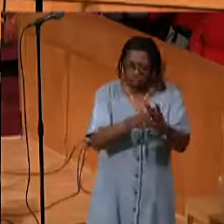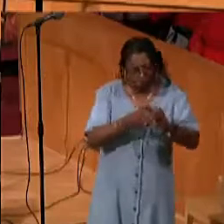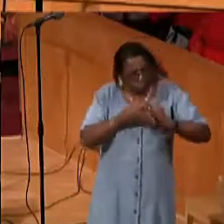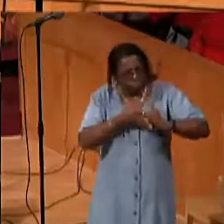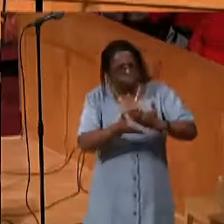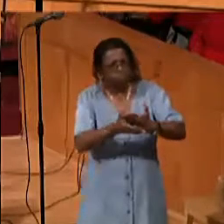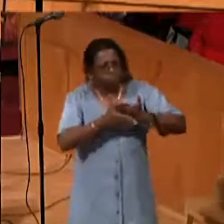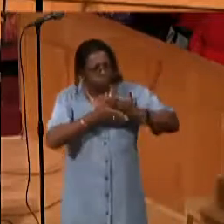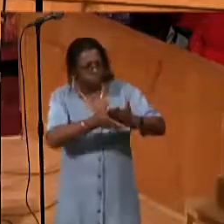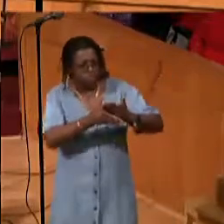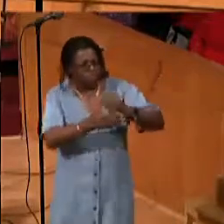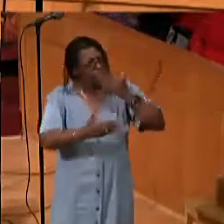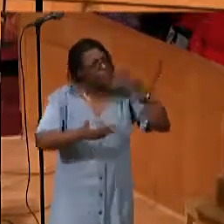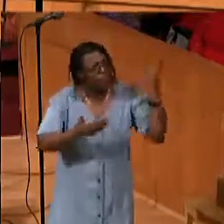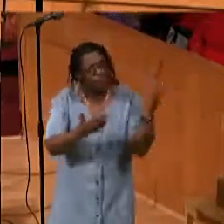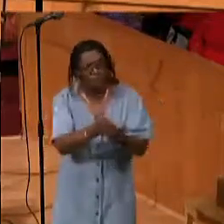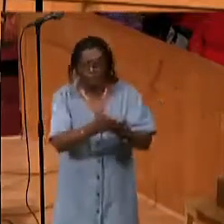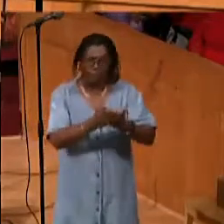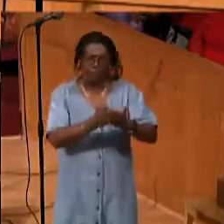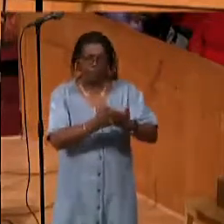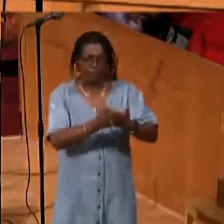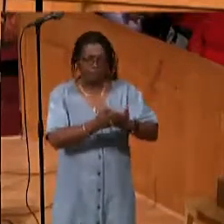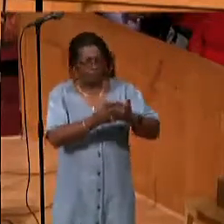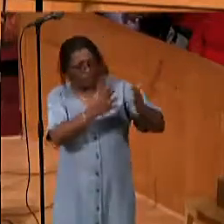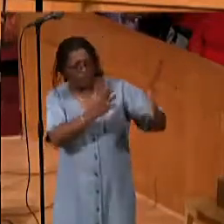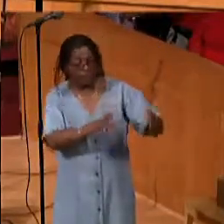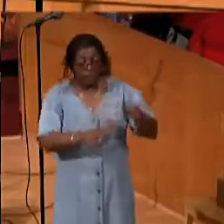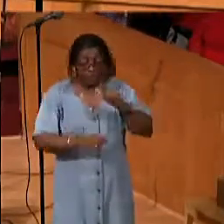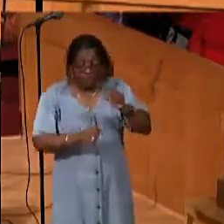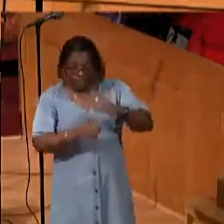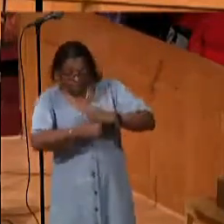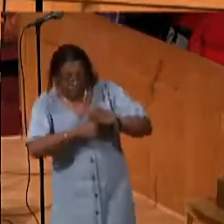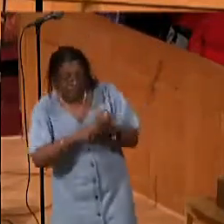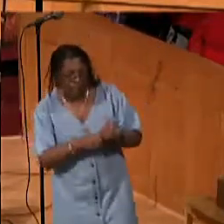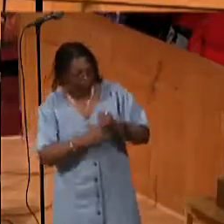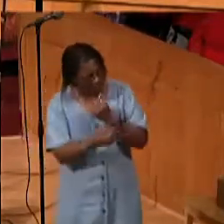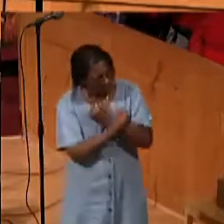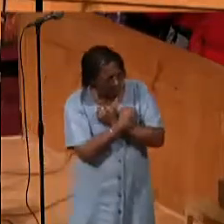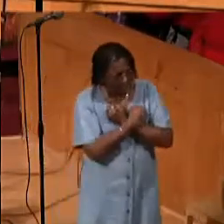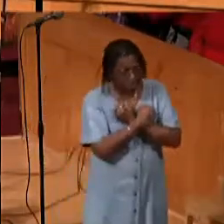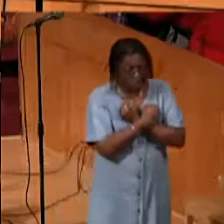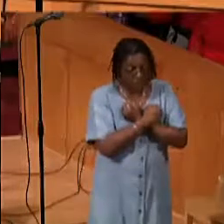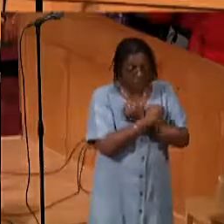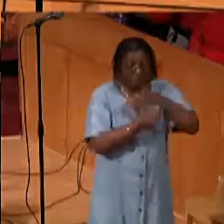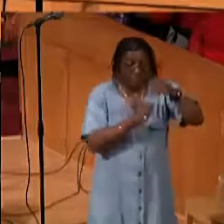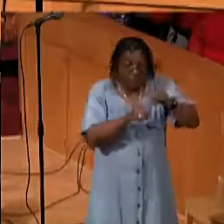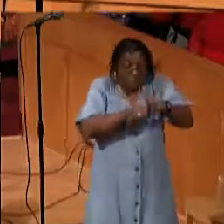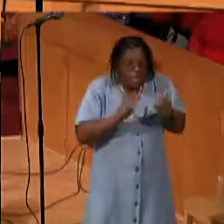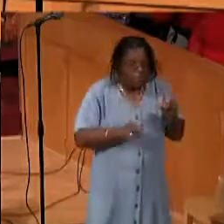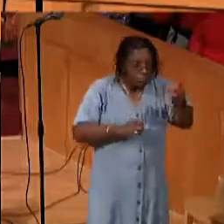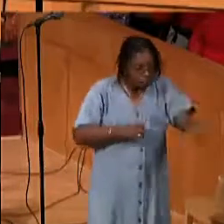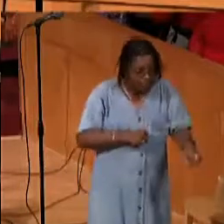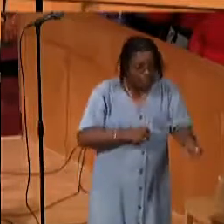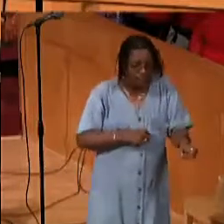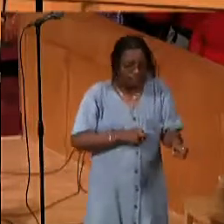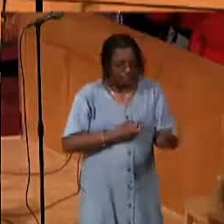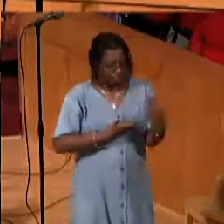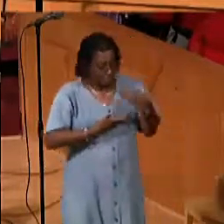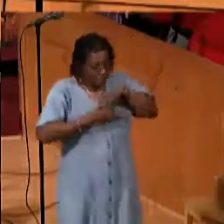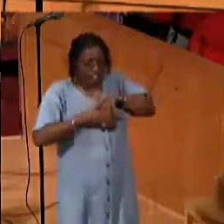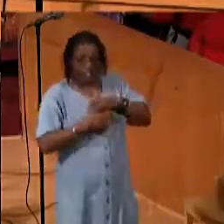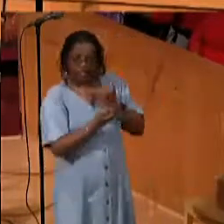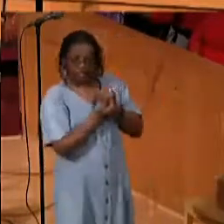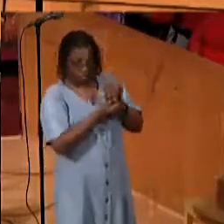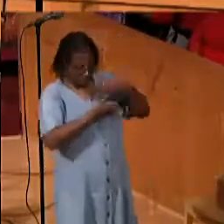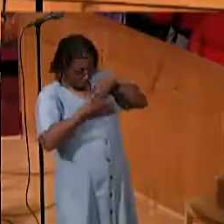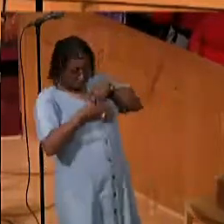to sing. And in other words, you can't create love in the world until you find love yourself. And love changes us.